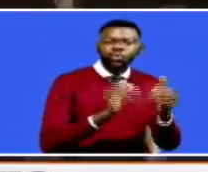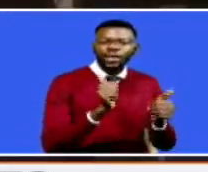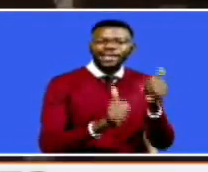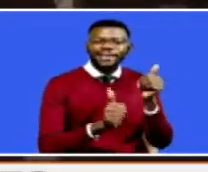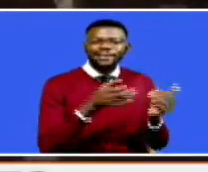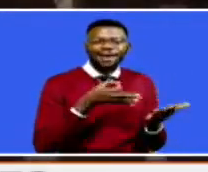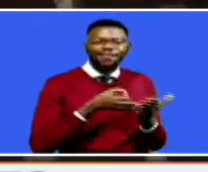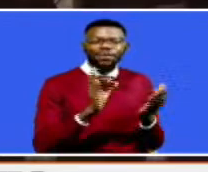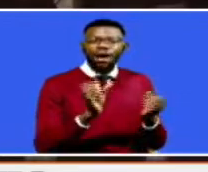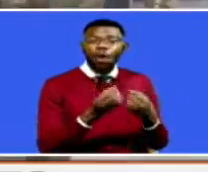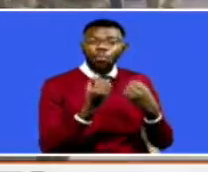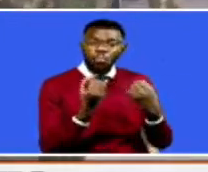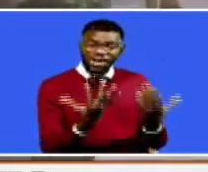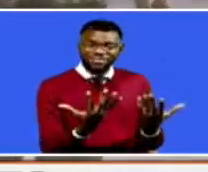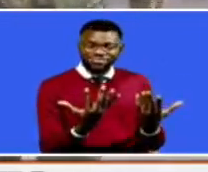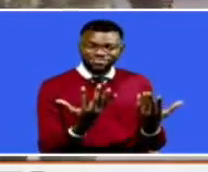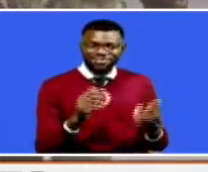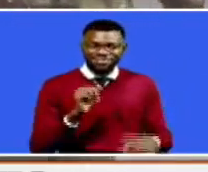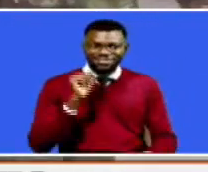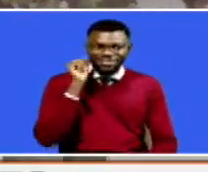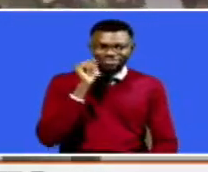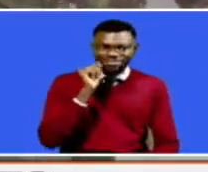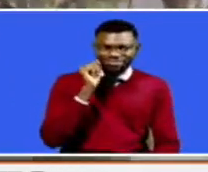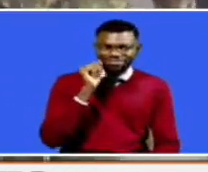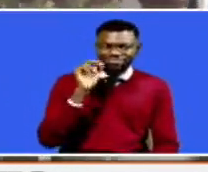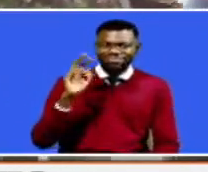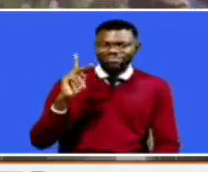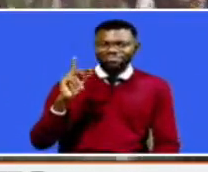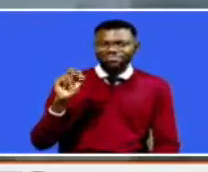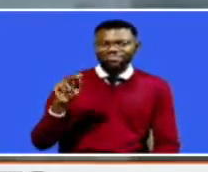are. Shadrach Miti, KTN News.